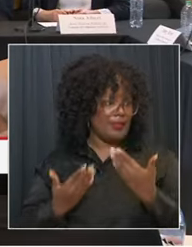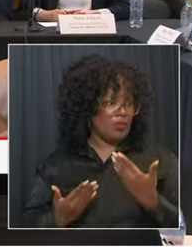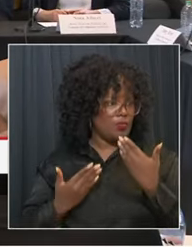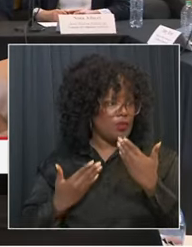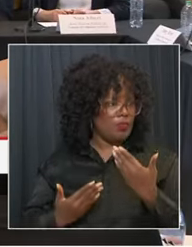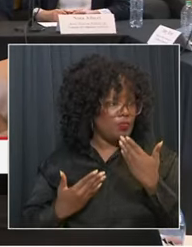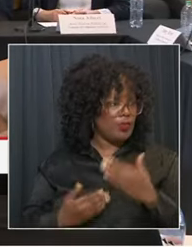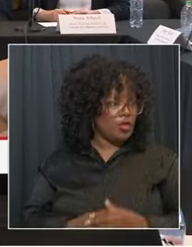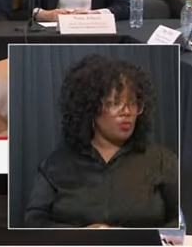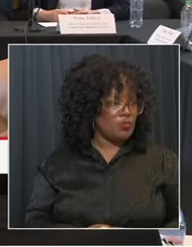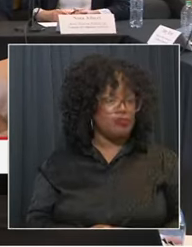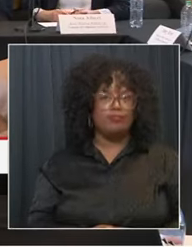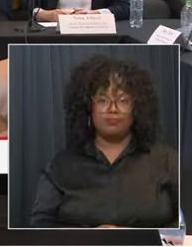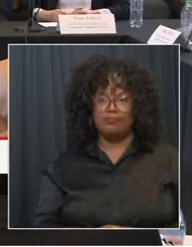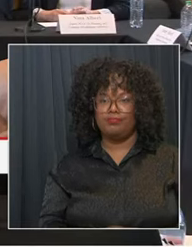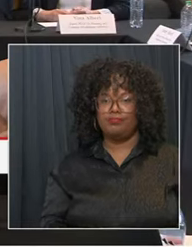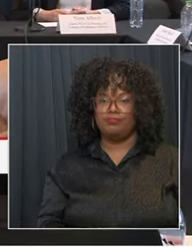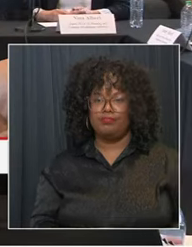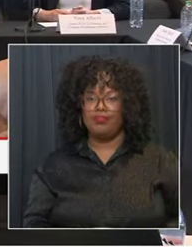Fruman?